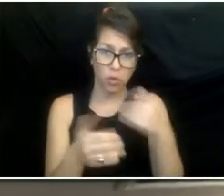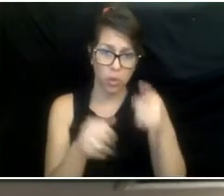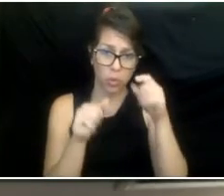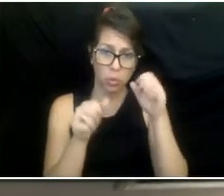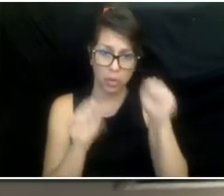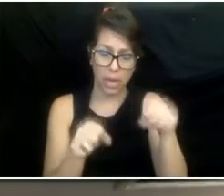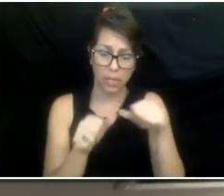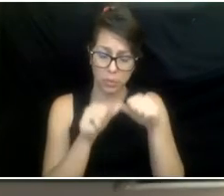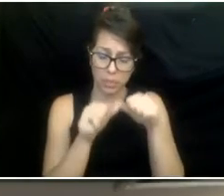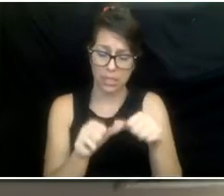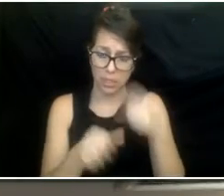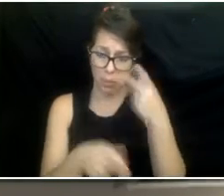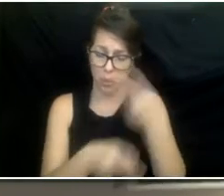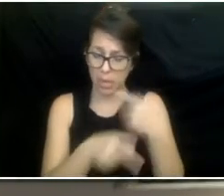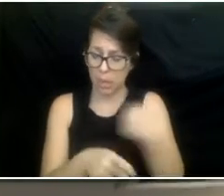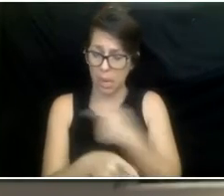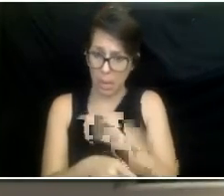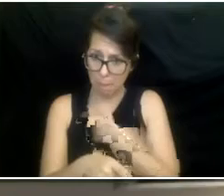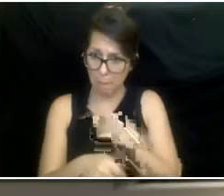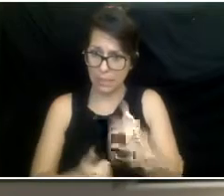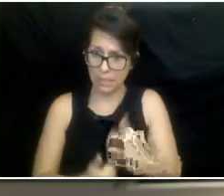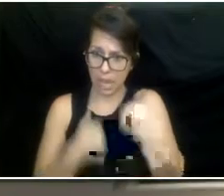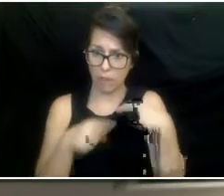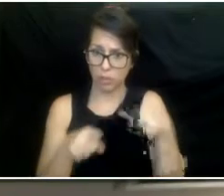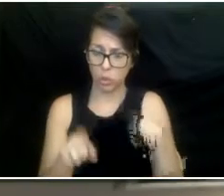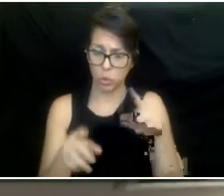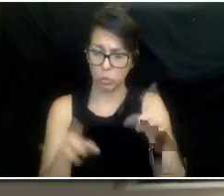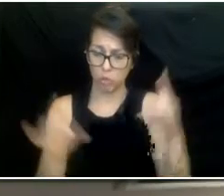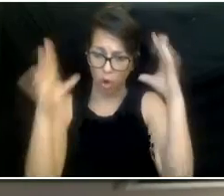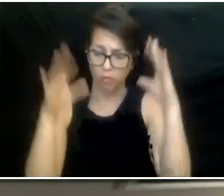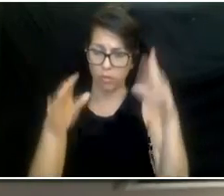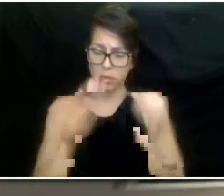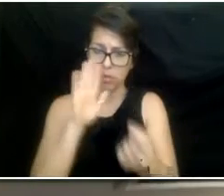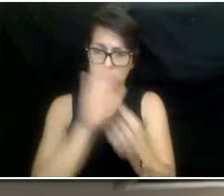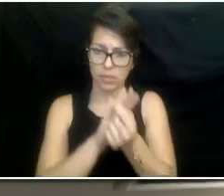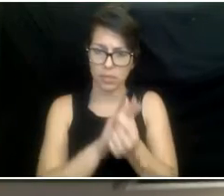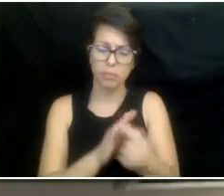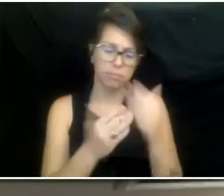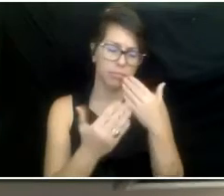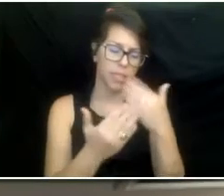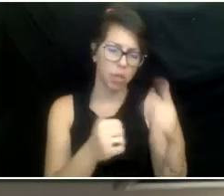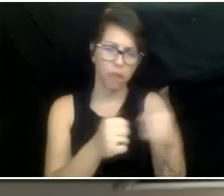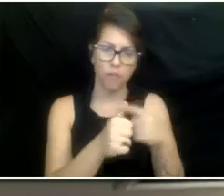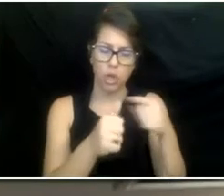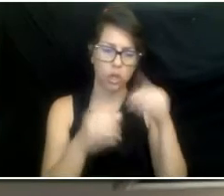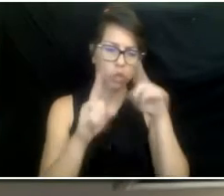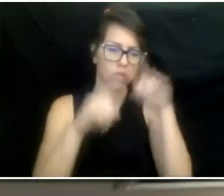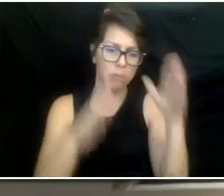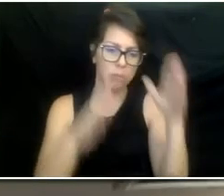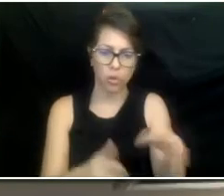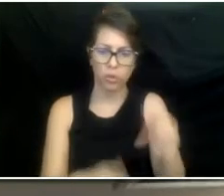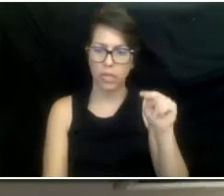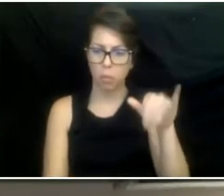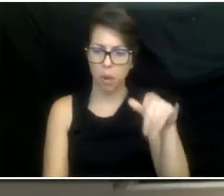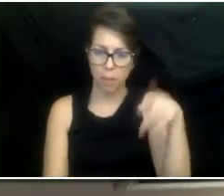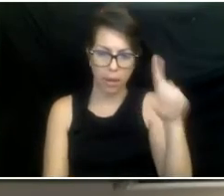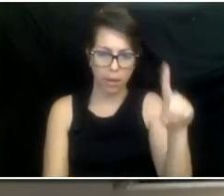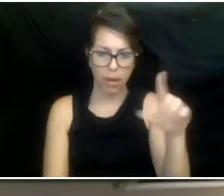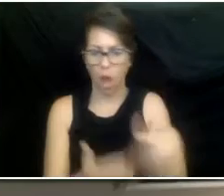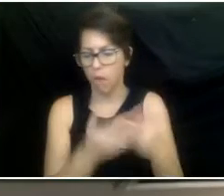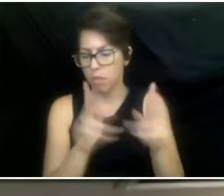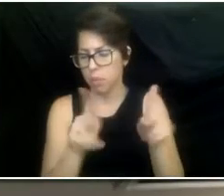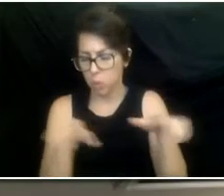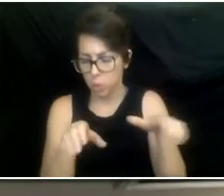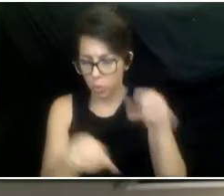up between Rory's and Helen and Donovan's the the providers that are actually handling the DB